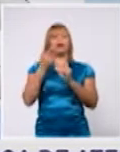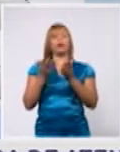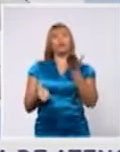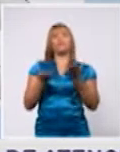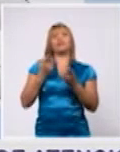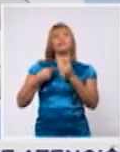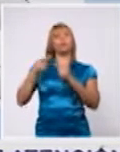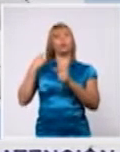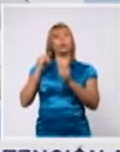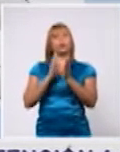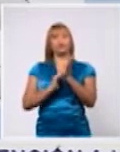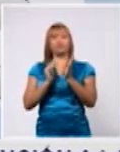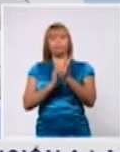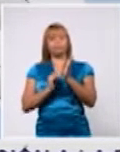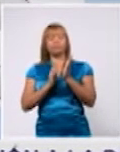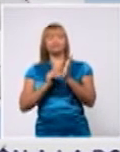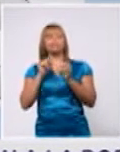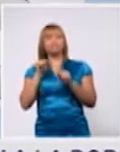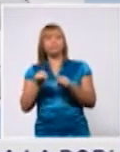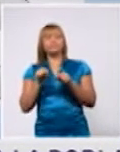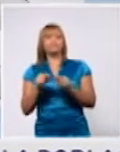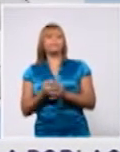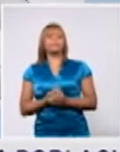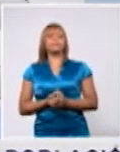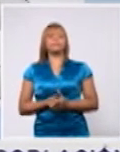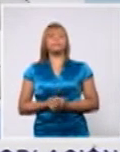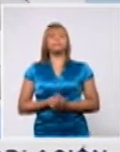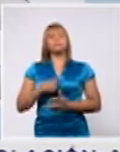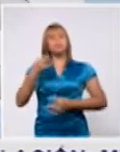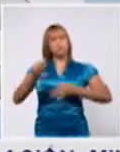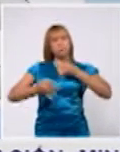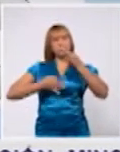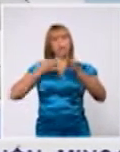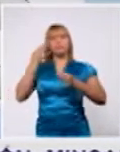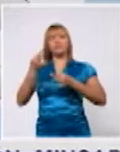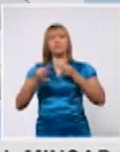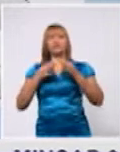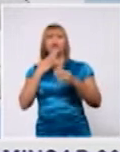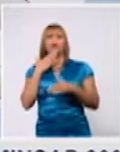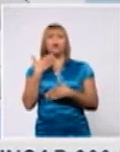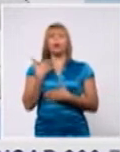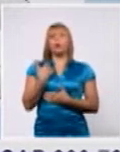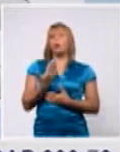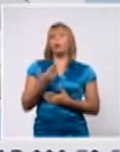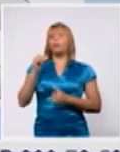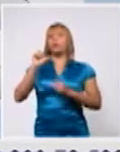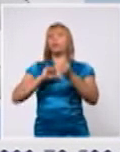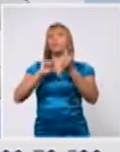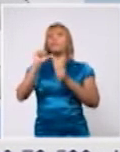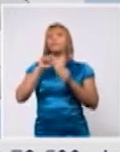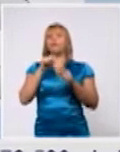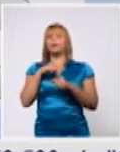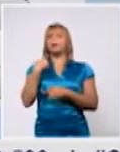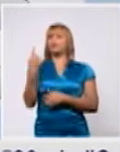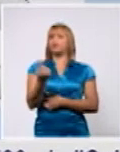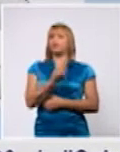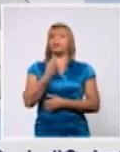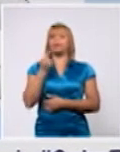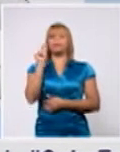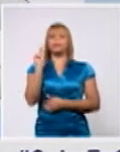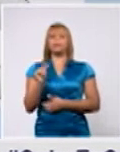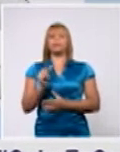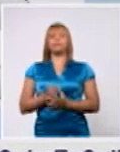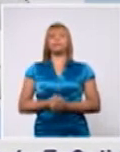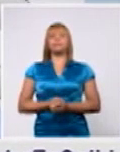SARS-CoV-2 and COVID-19. This is the highest number we've seen in recent months. This brings